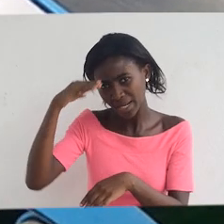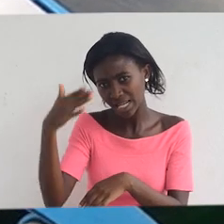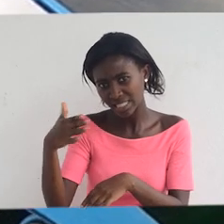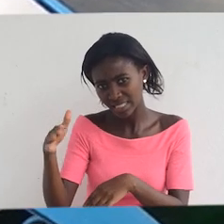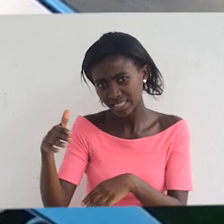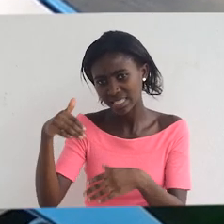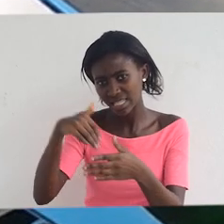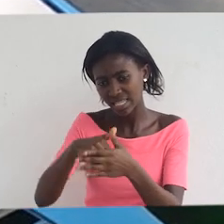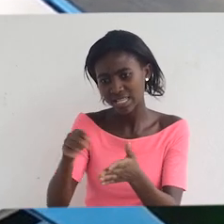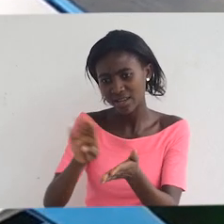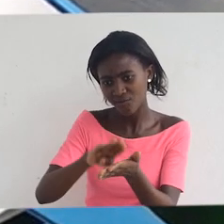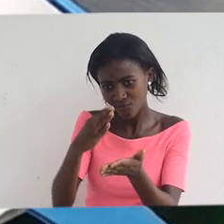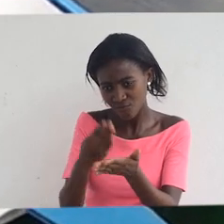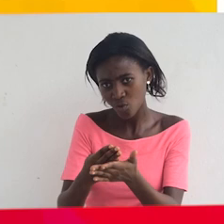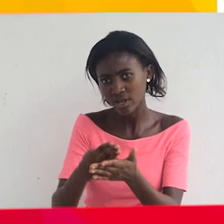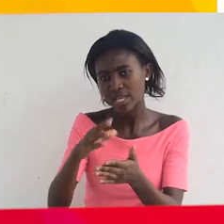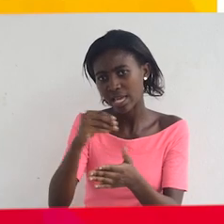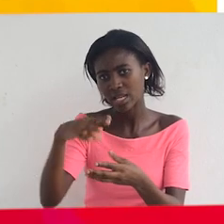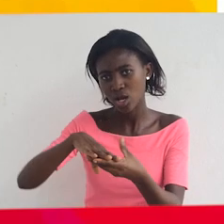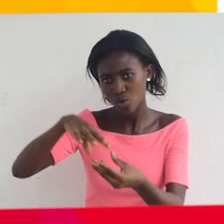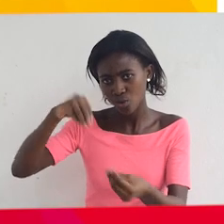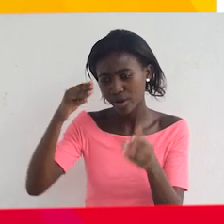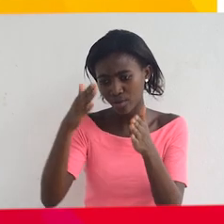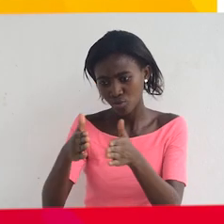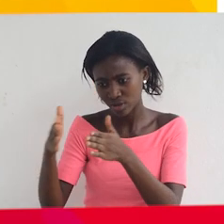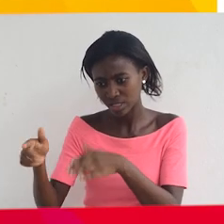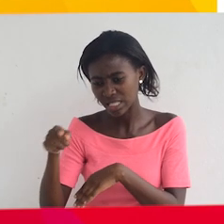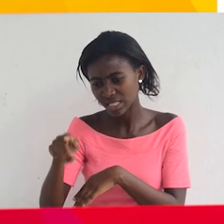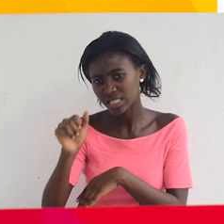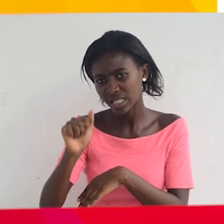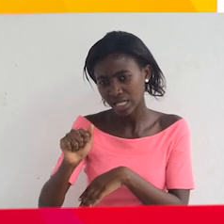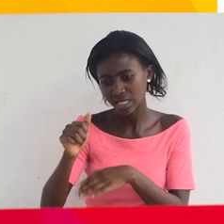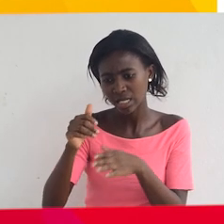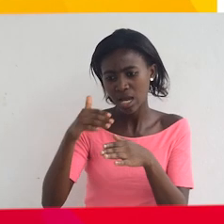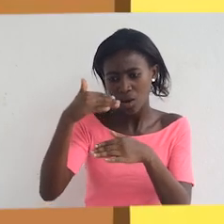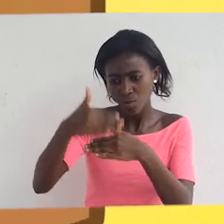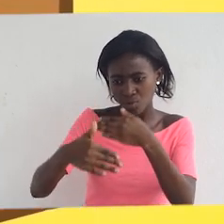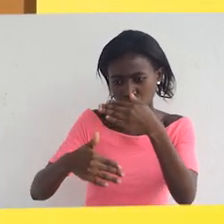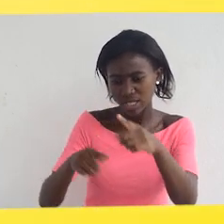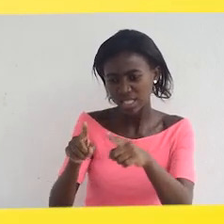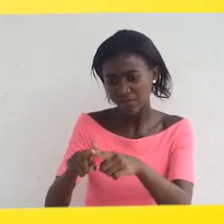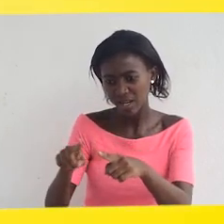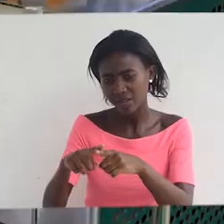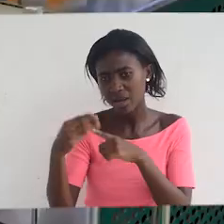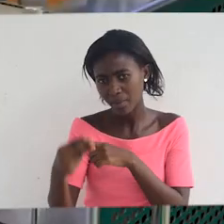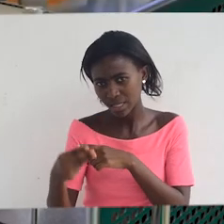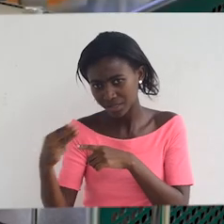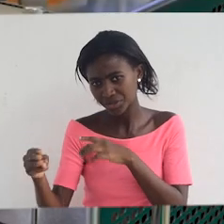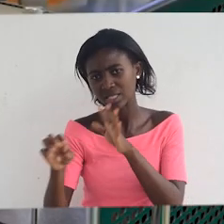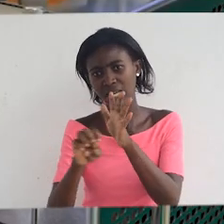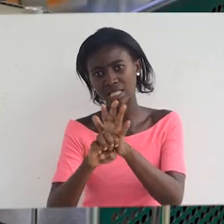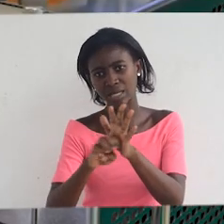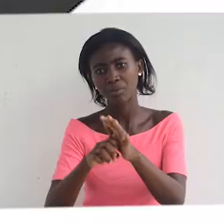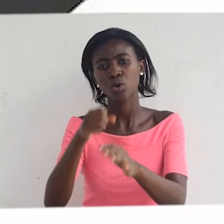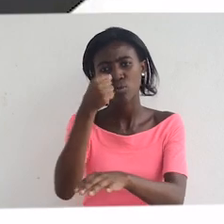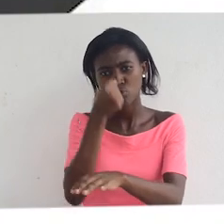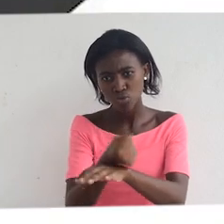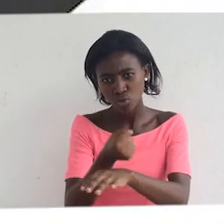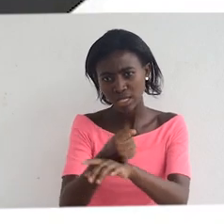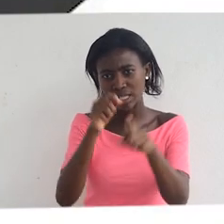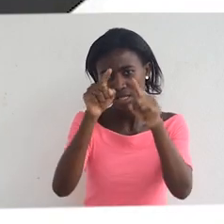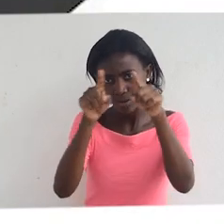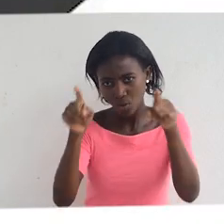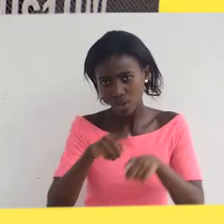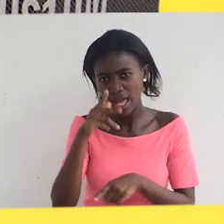Folder gluers can process a range of materials, including solid cardboards, plastics,